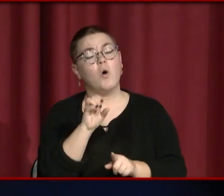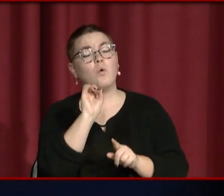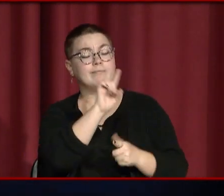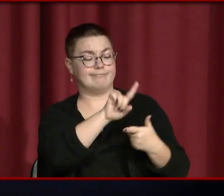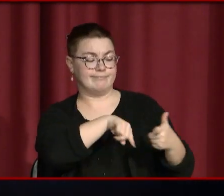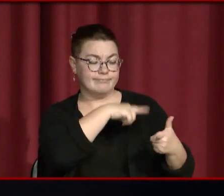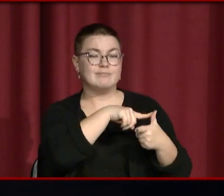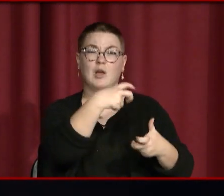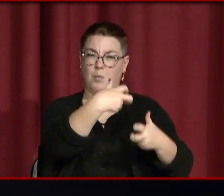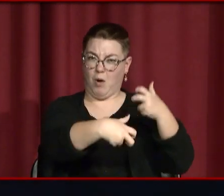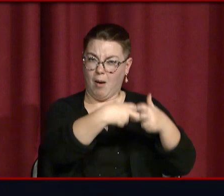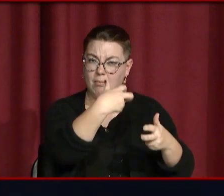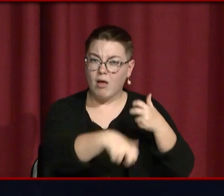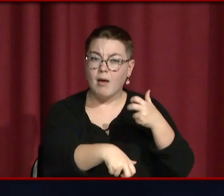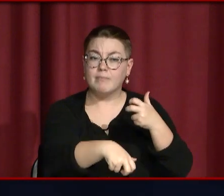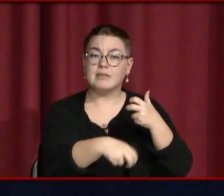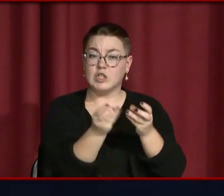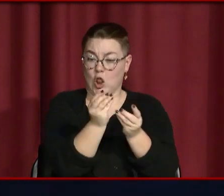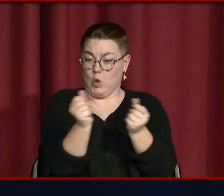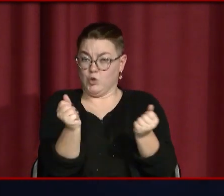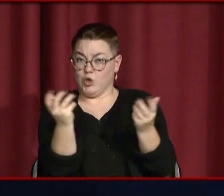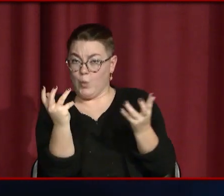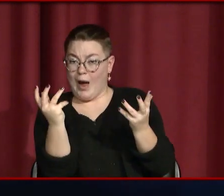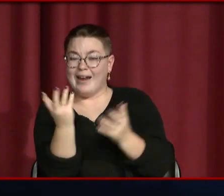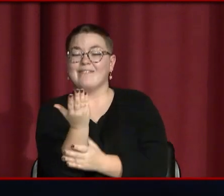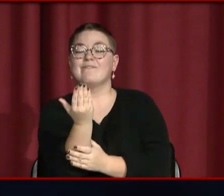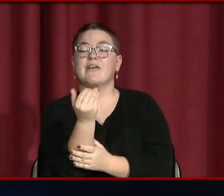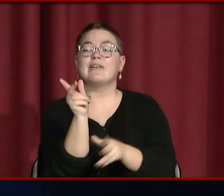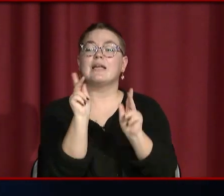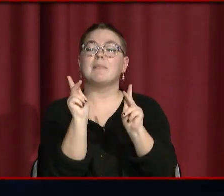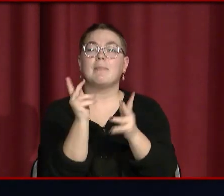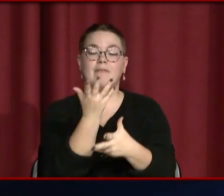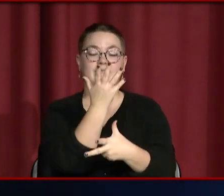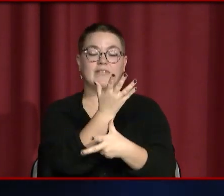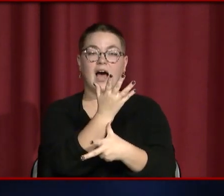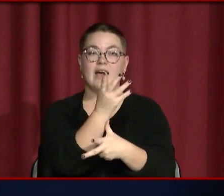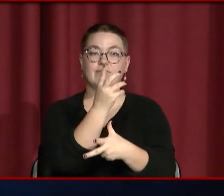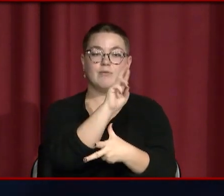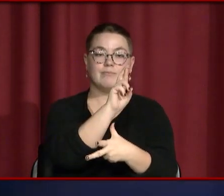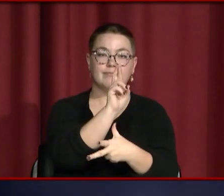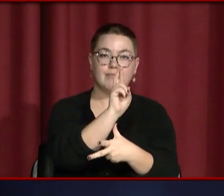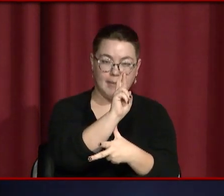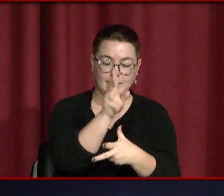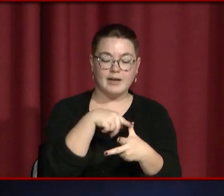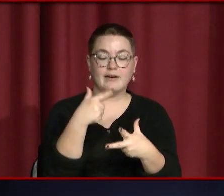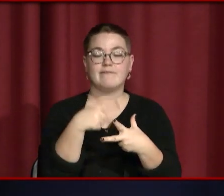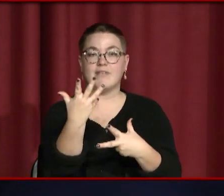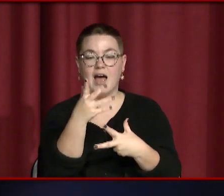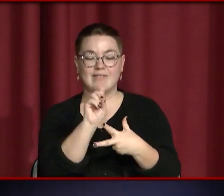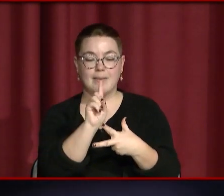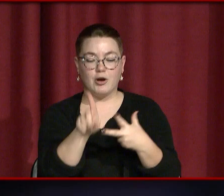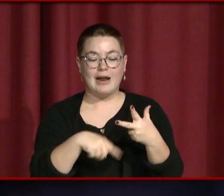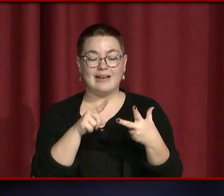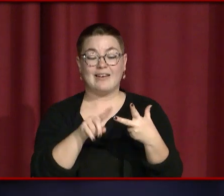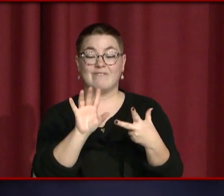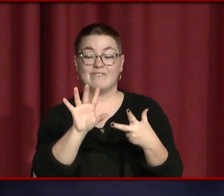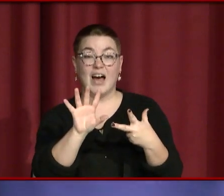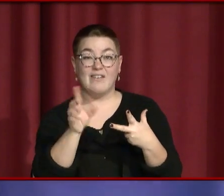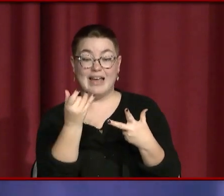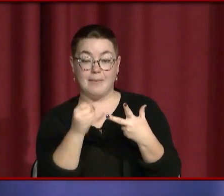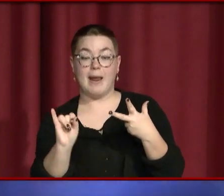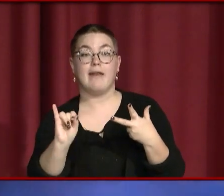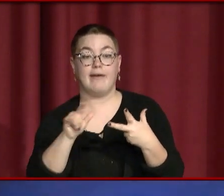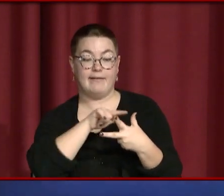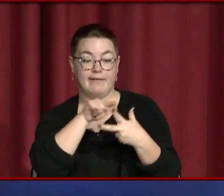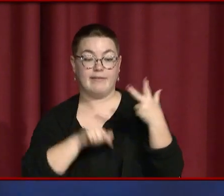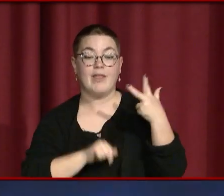15 individuals, 5 from the Republican Party, 5 from the Democratic Party, 5 independent, that are not politicians